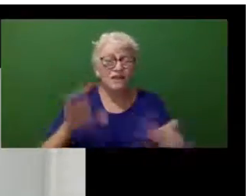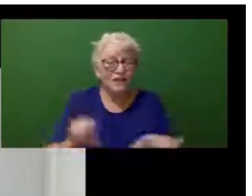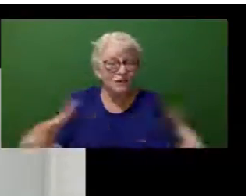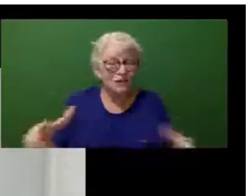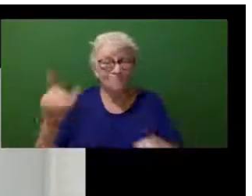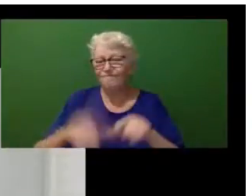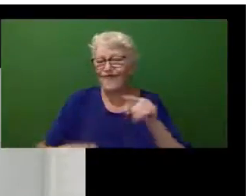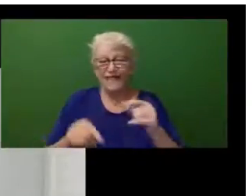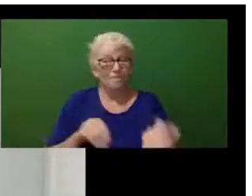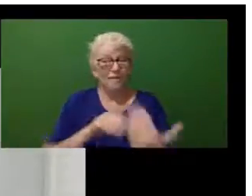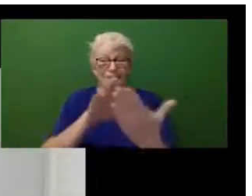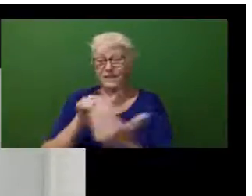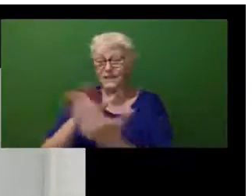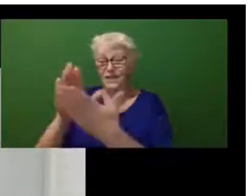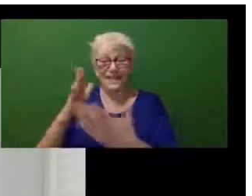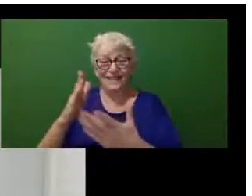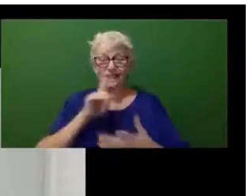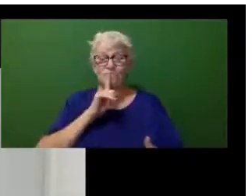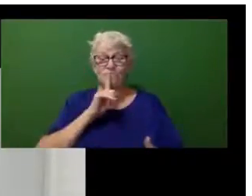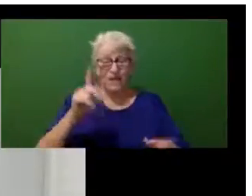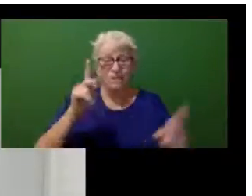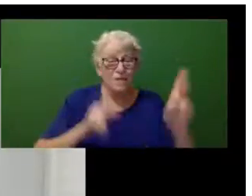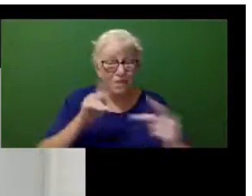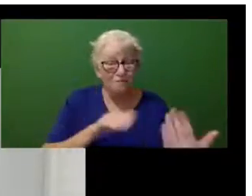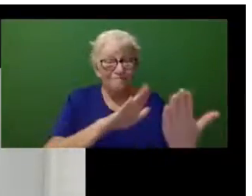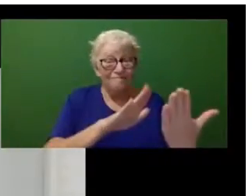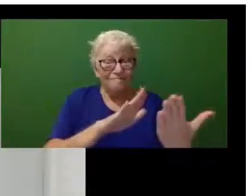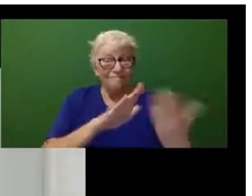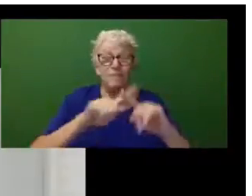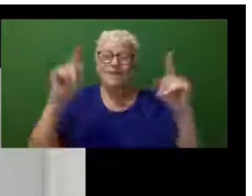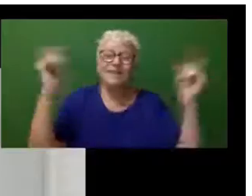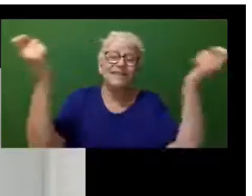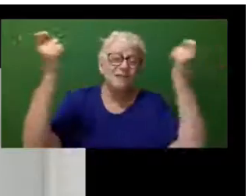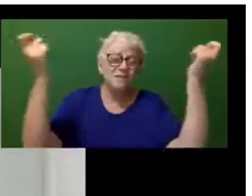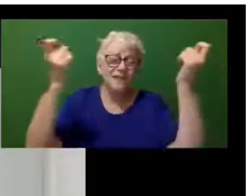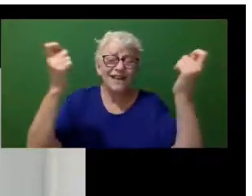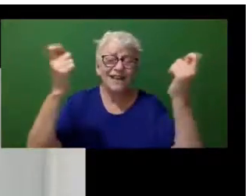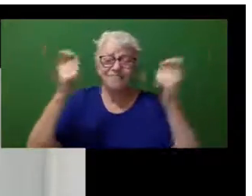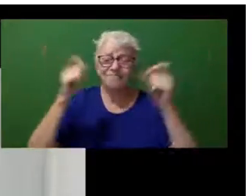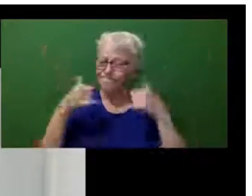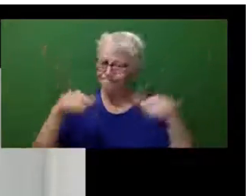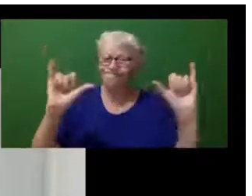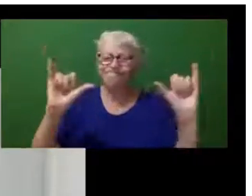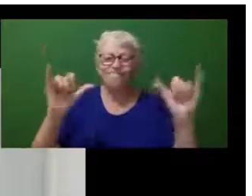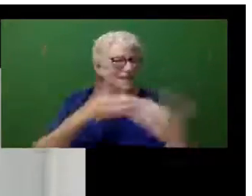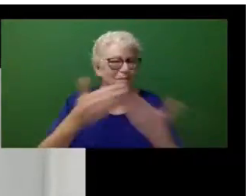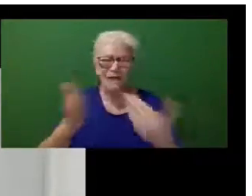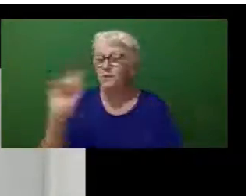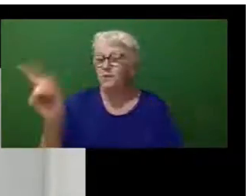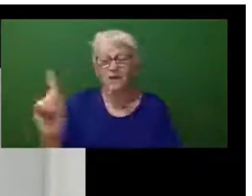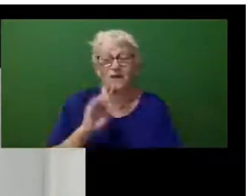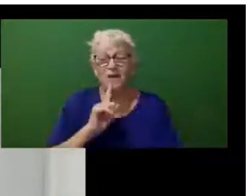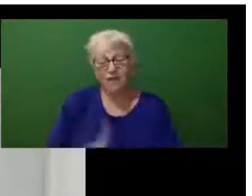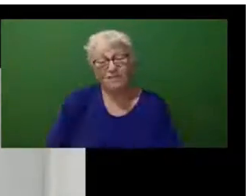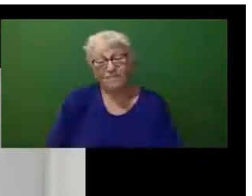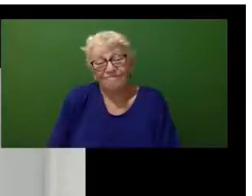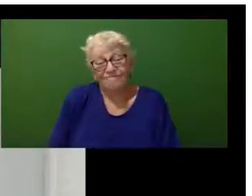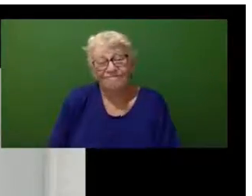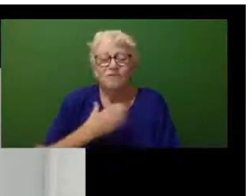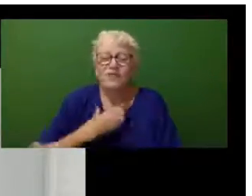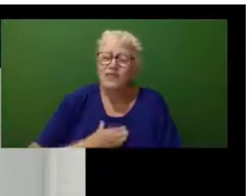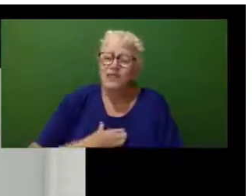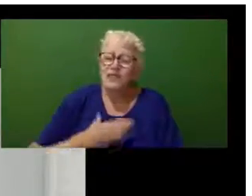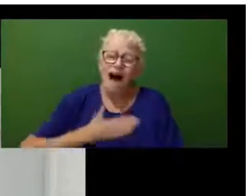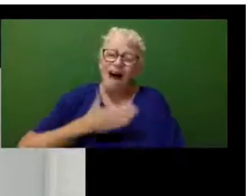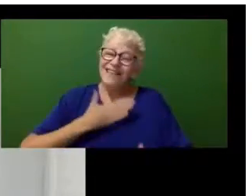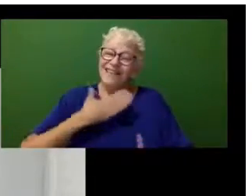be together in person, but the chance to continue to tell our stories and to celebrate is ongoing wherever we are.